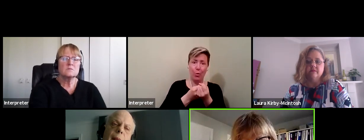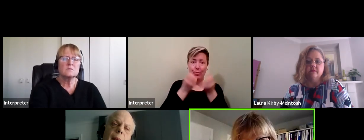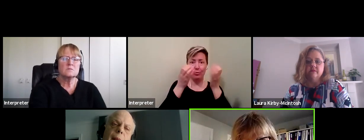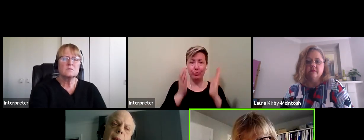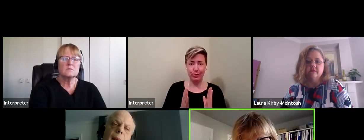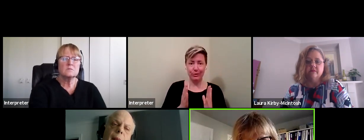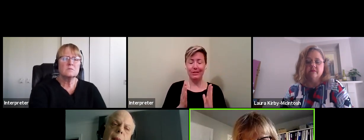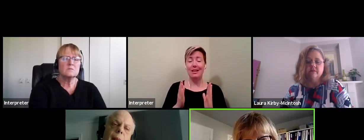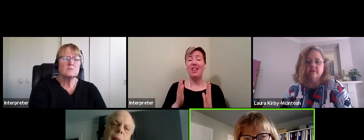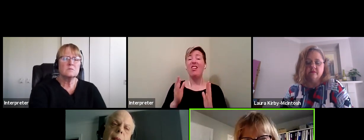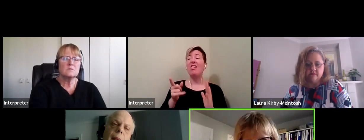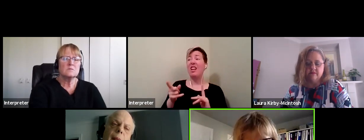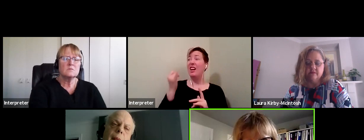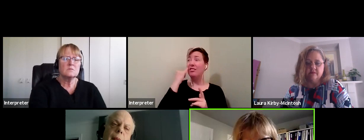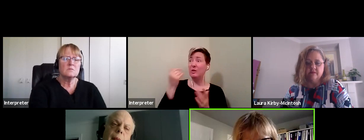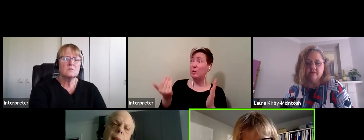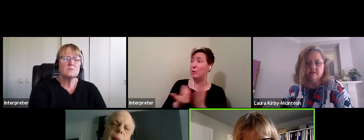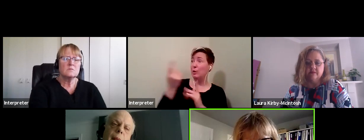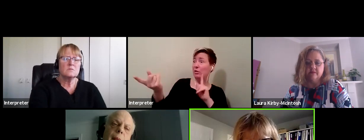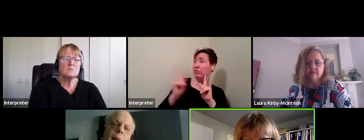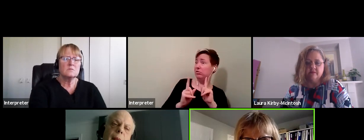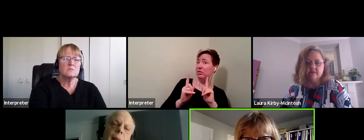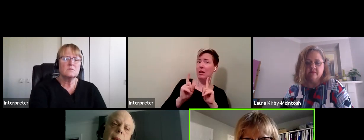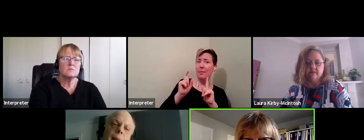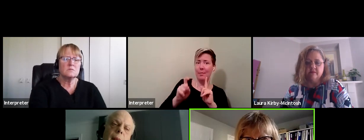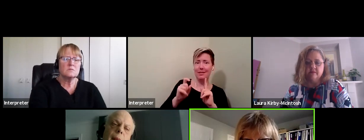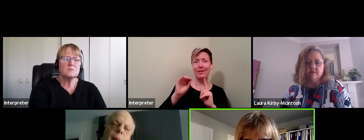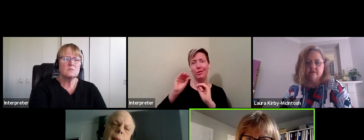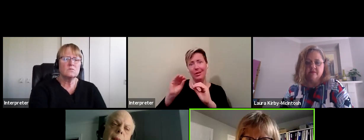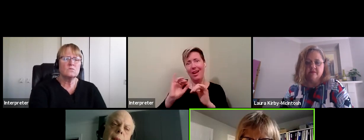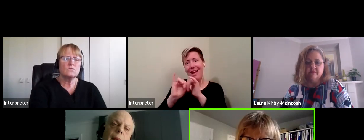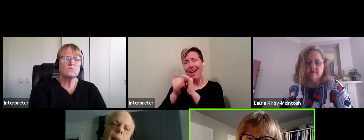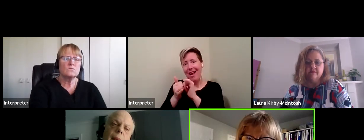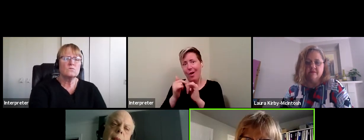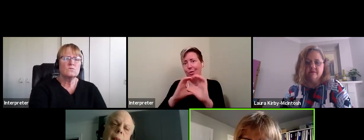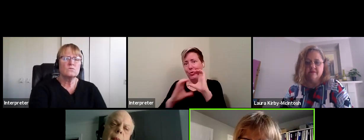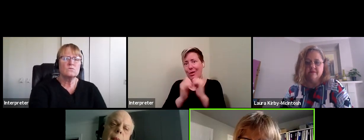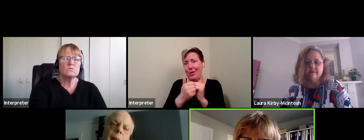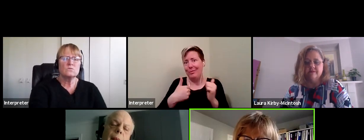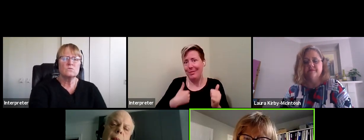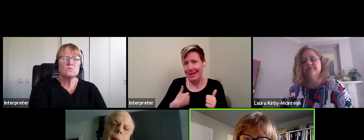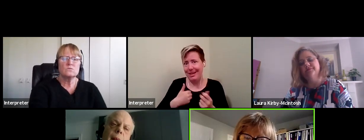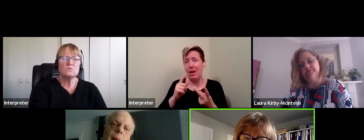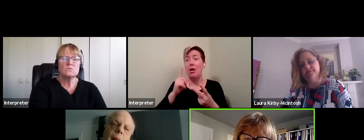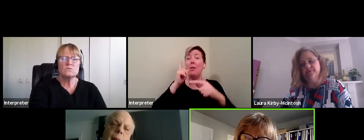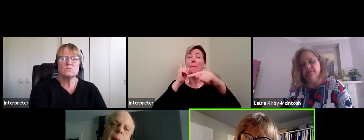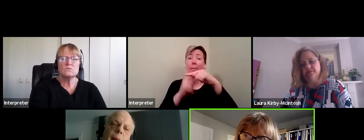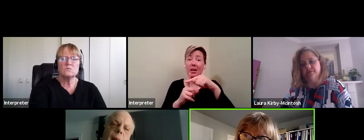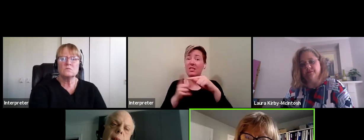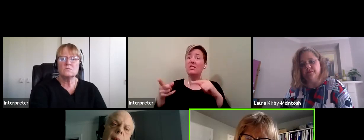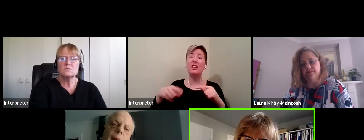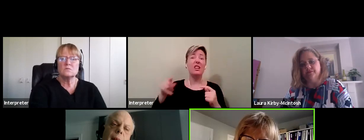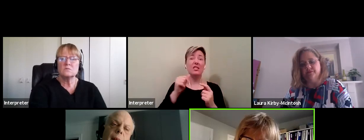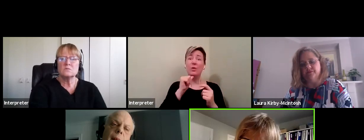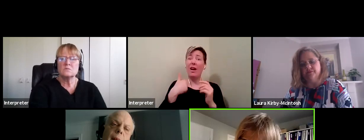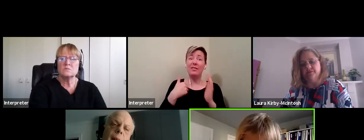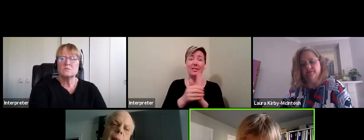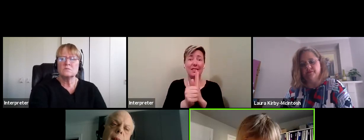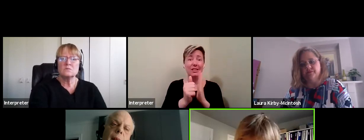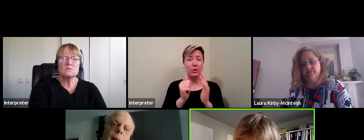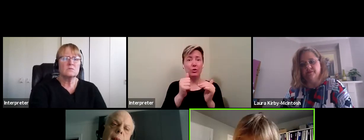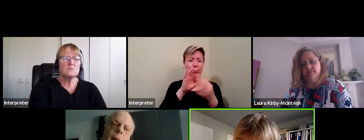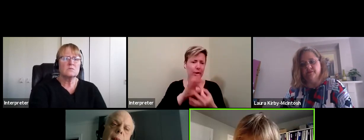provide the services to me. And on top of that, I need to know and teach them how to keep me safe. Now, I'd like